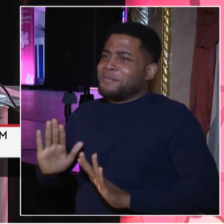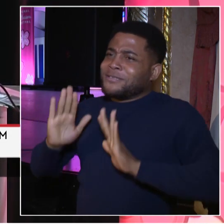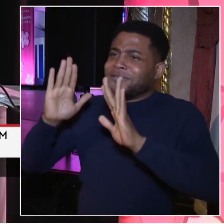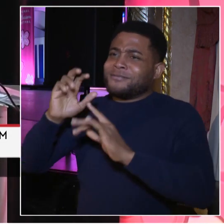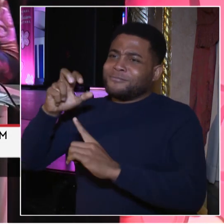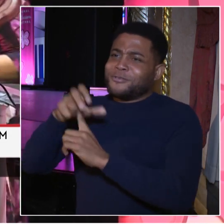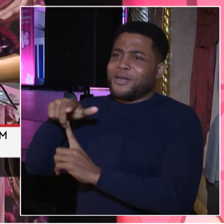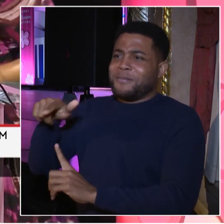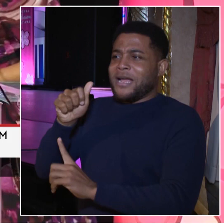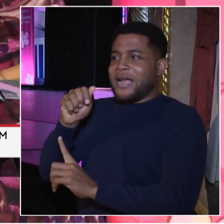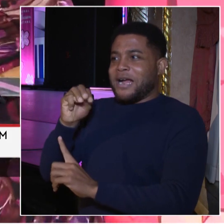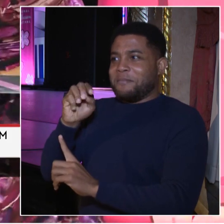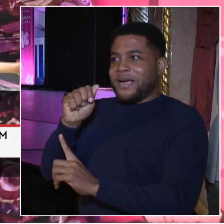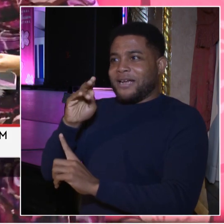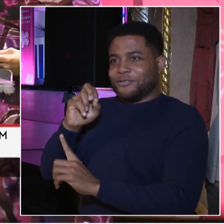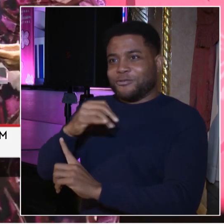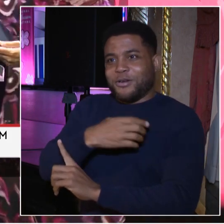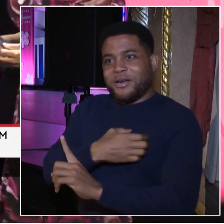Yamada.